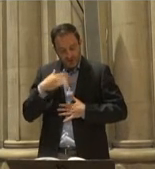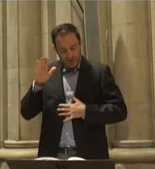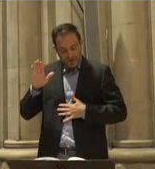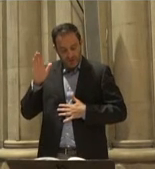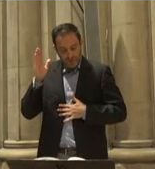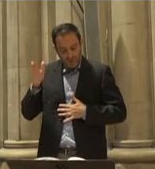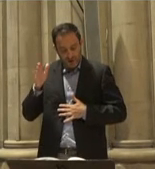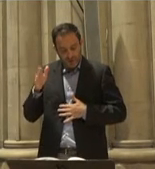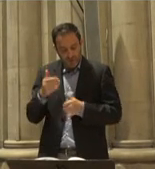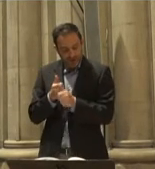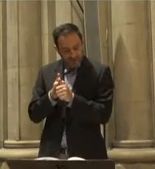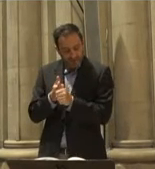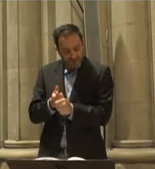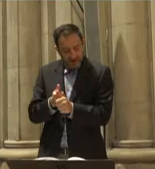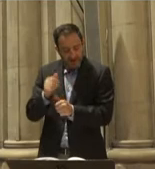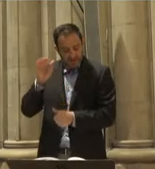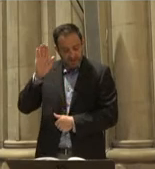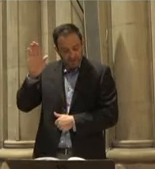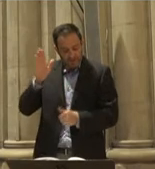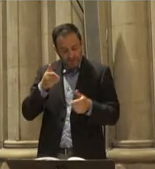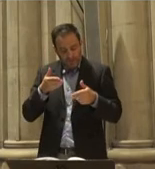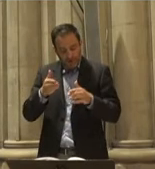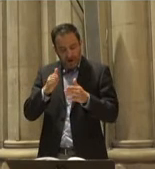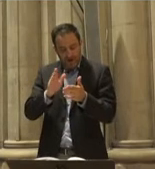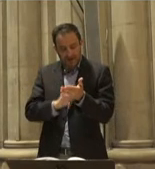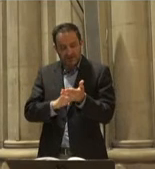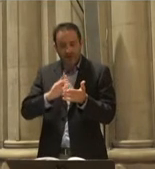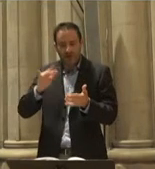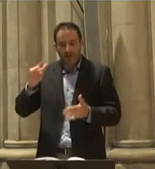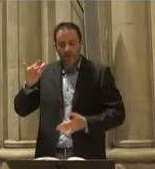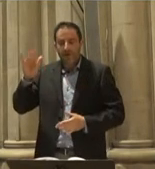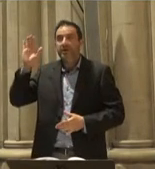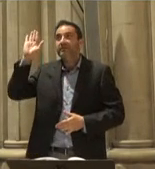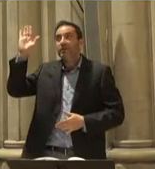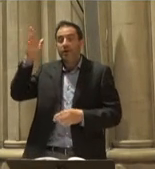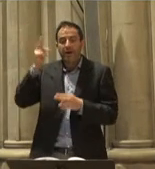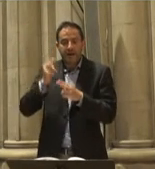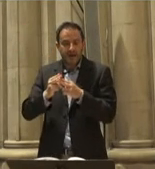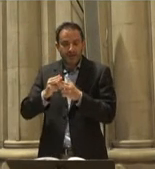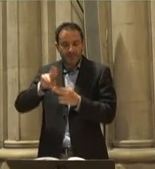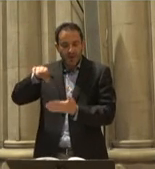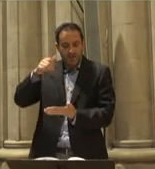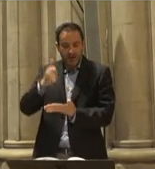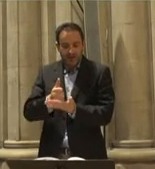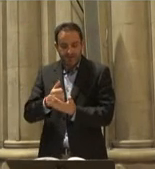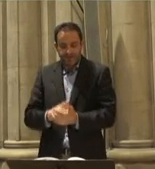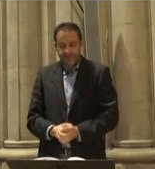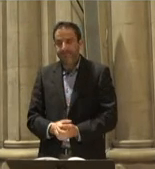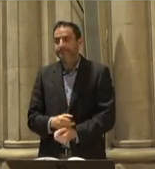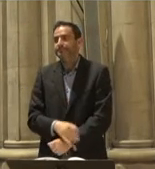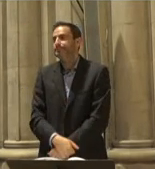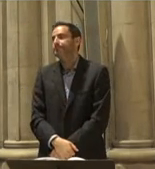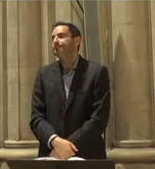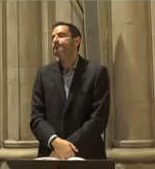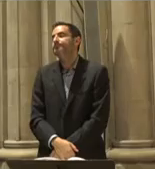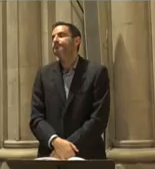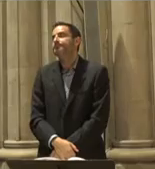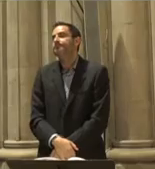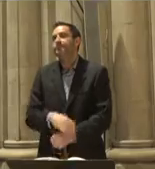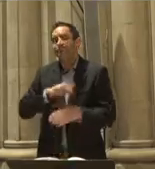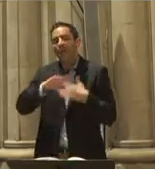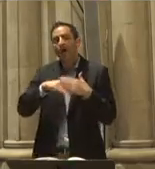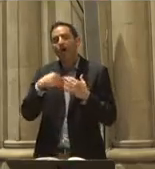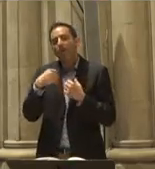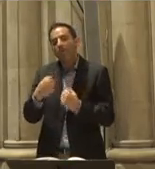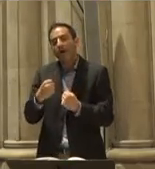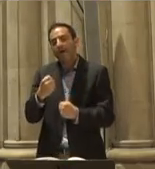will and walk in your ways to the glory of your name. Amen. Almighty